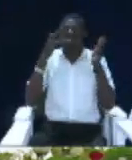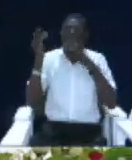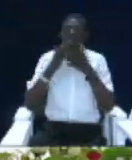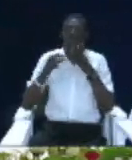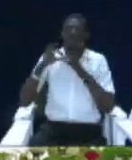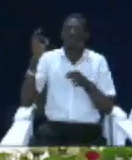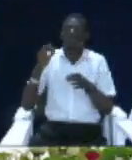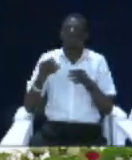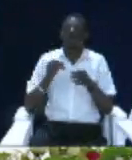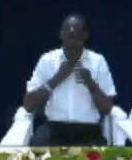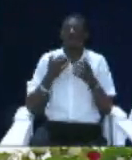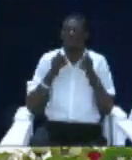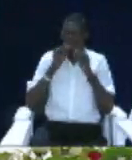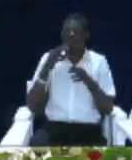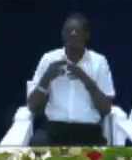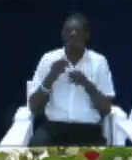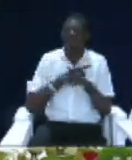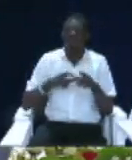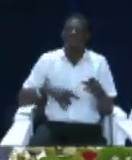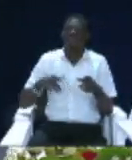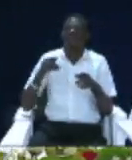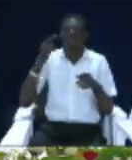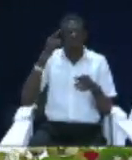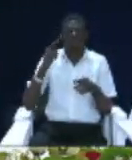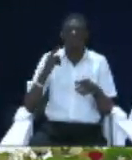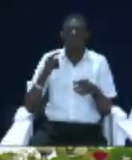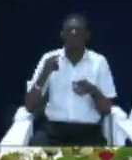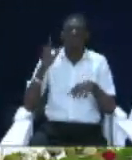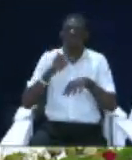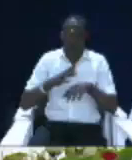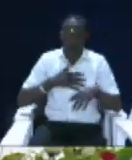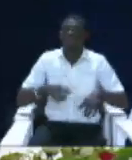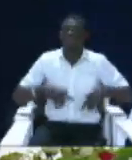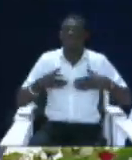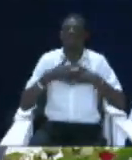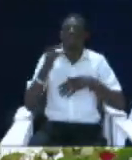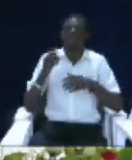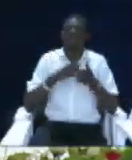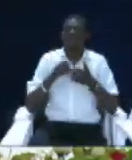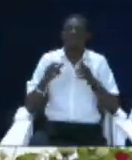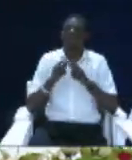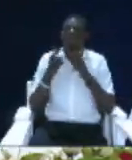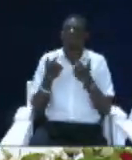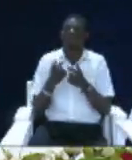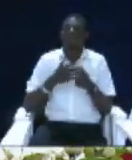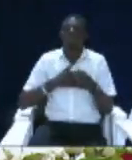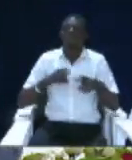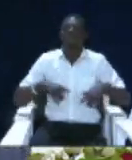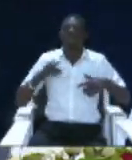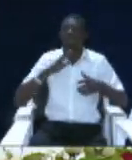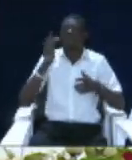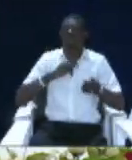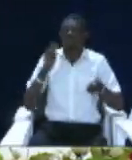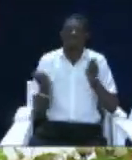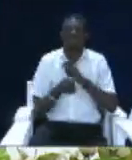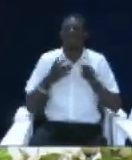Ghost service. I want to bless the name of the Lord for touching my life. After the choir ministered, my life never remained the